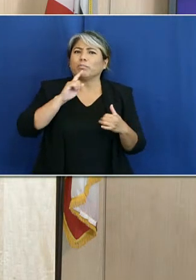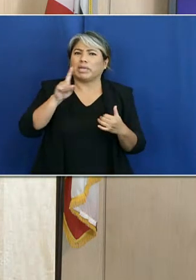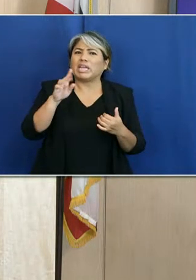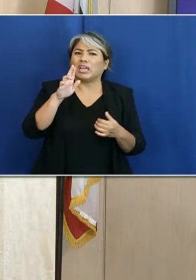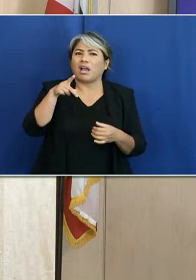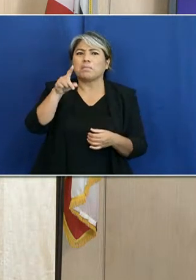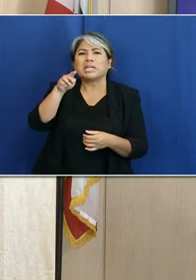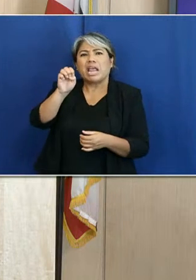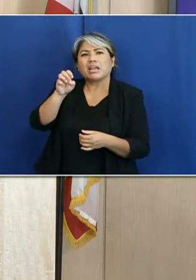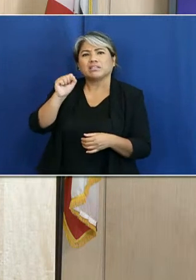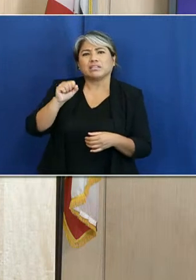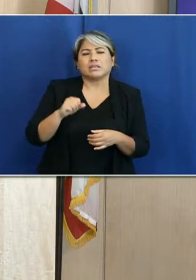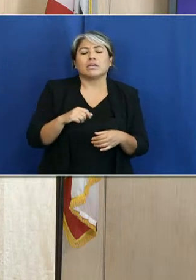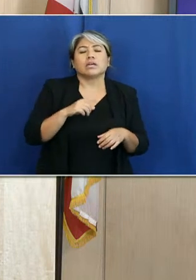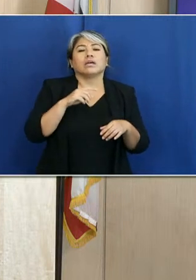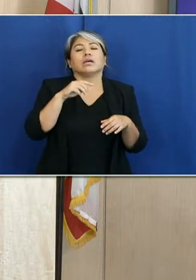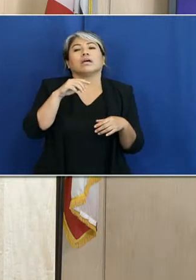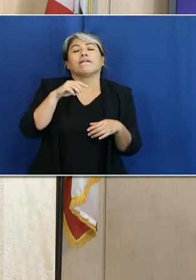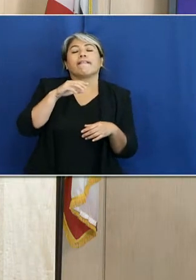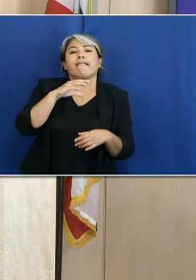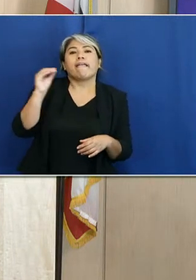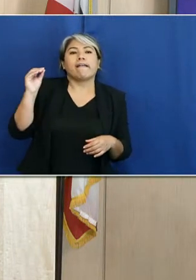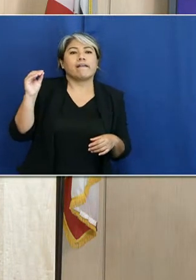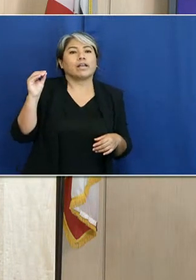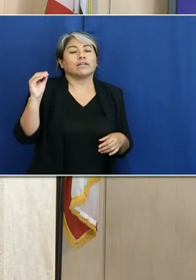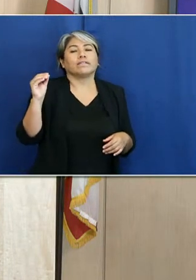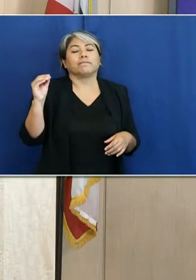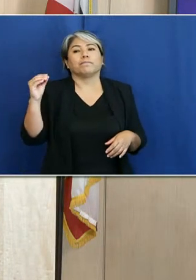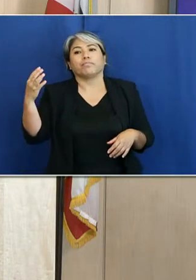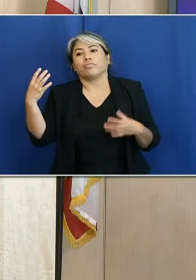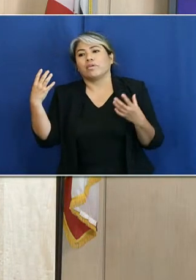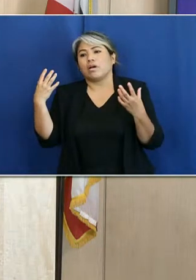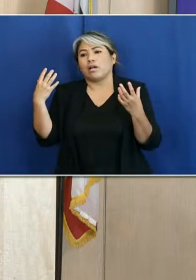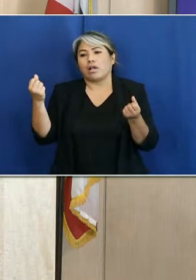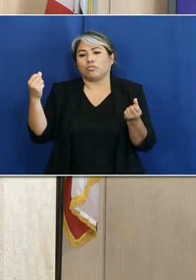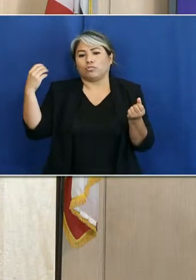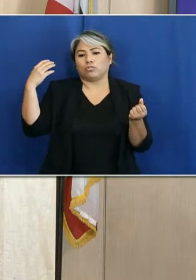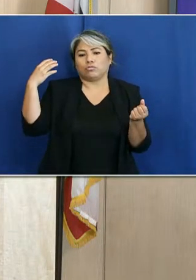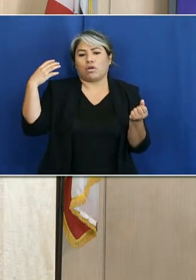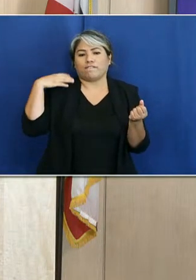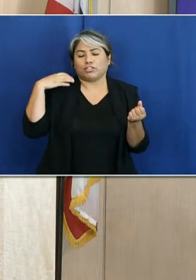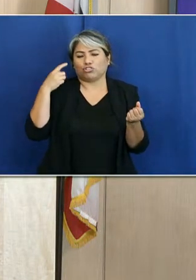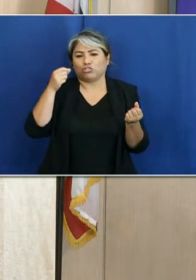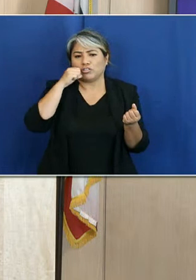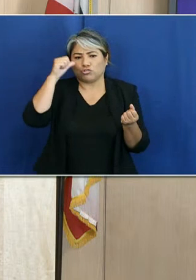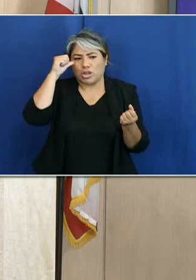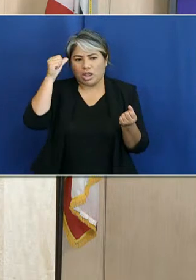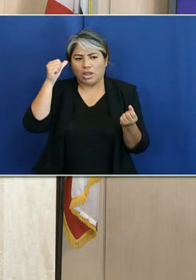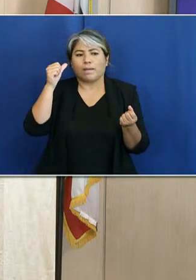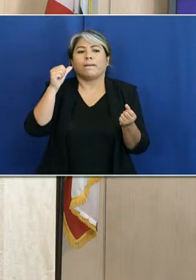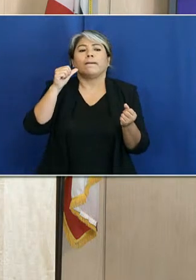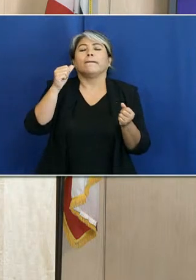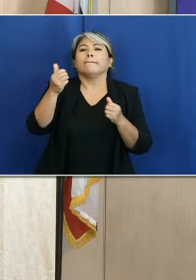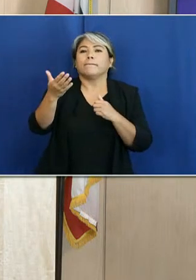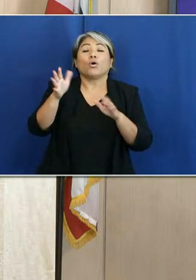again, directly called by the health officer yesterday. There was a phone call this morning.